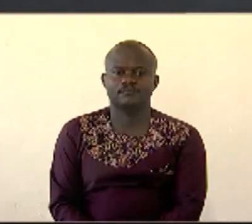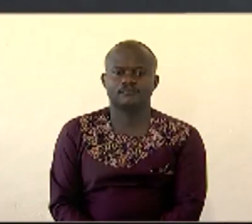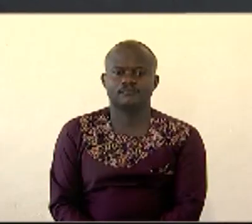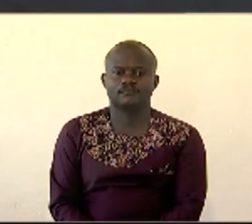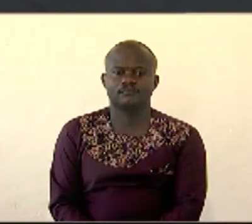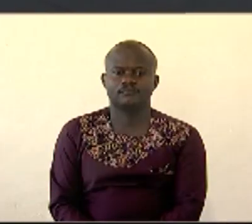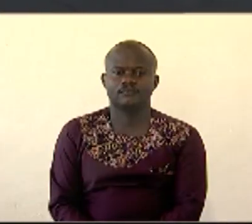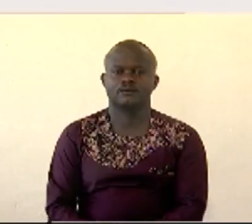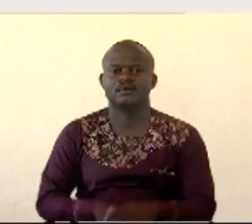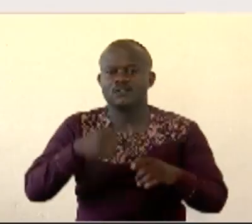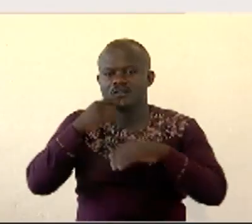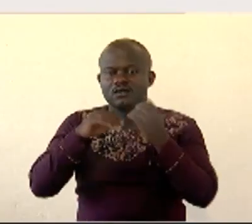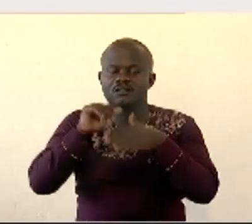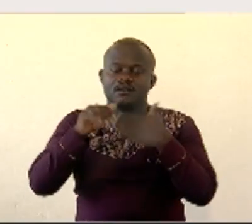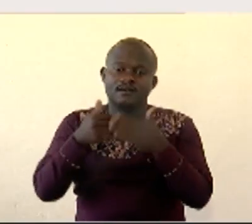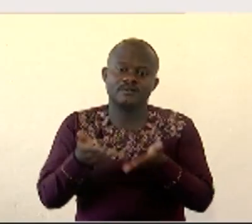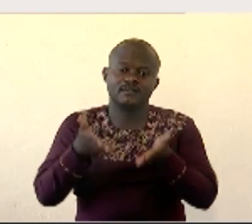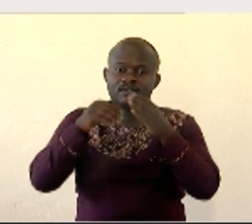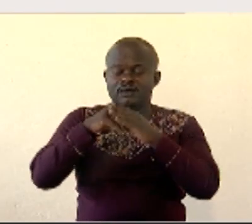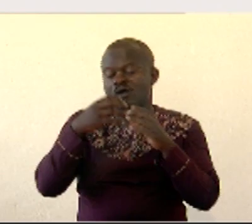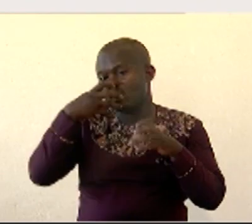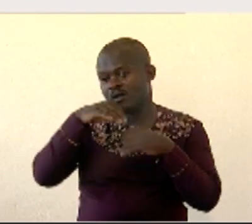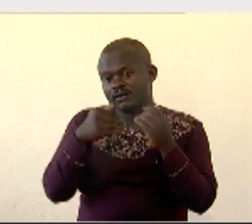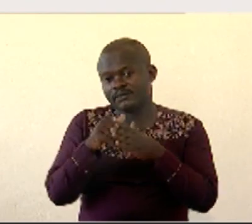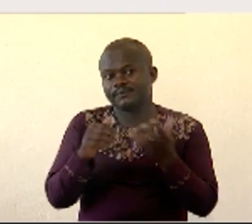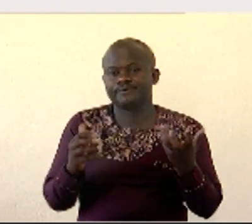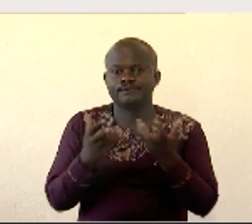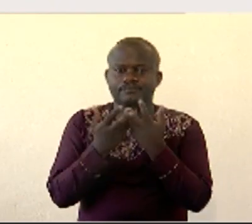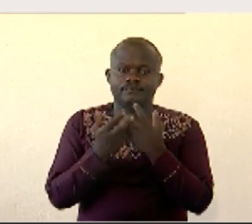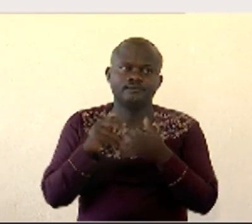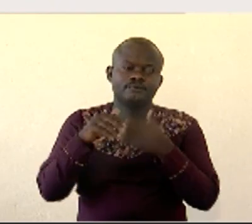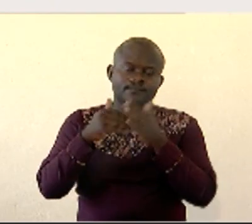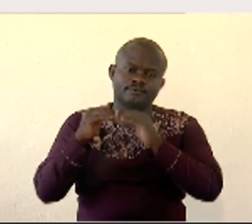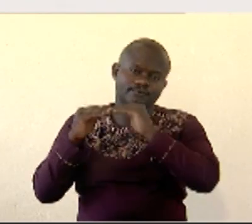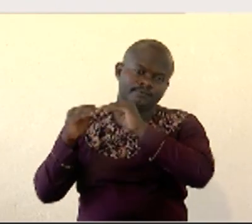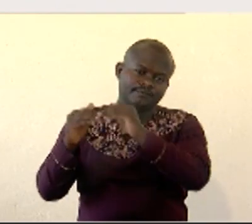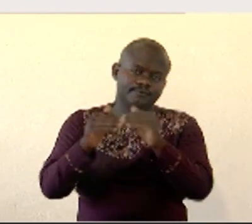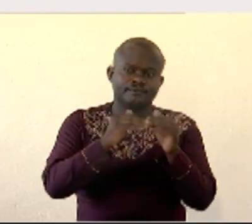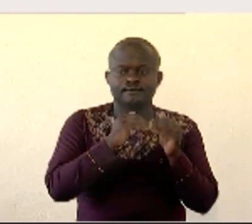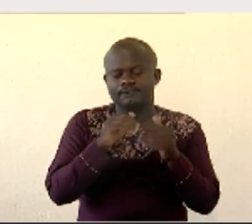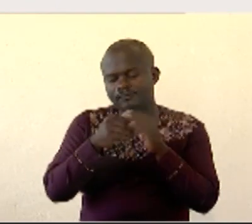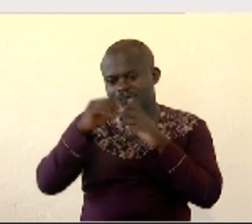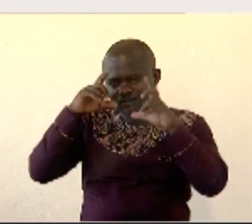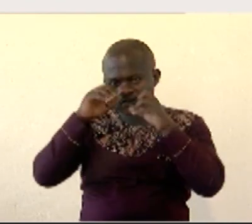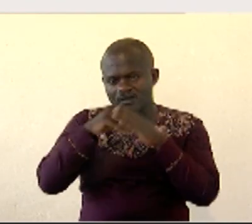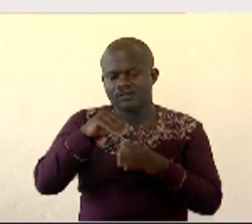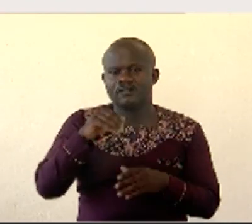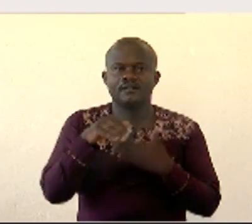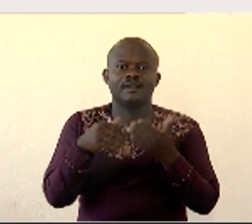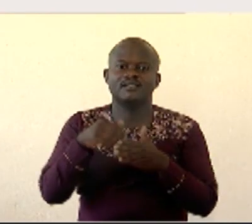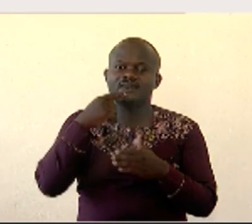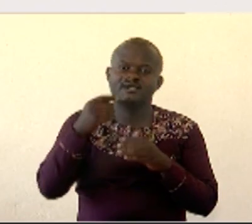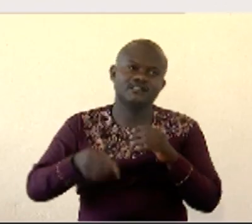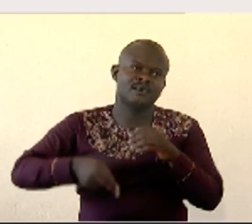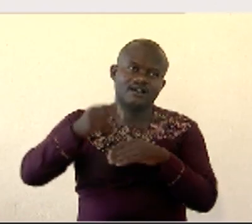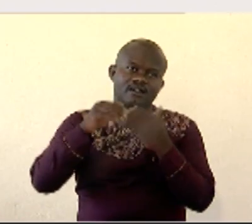So that is A, increases in temperature causes the corresponding increase in the rate of photosynthesis. Rate of photosynthesis is high in